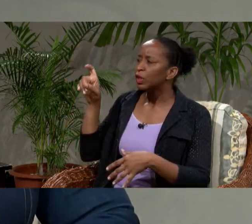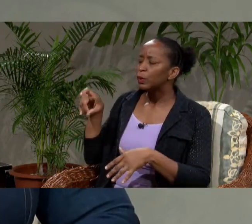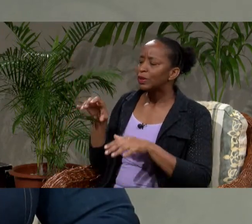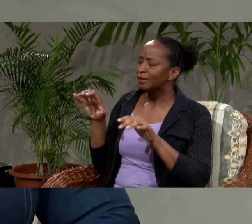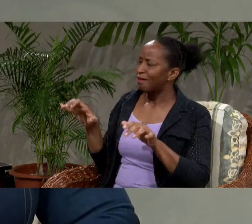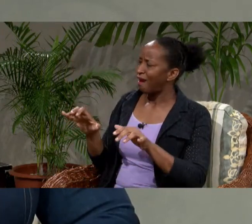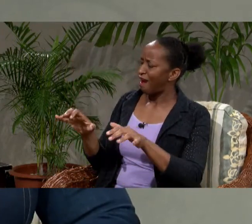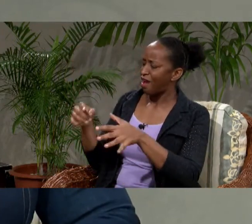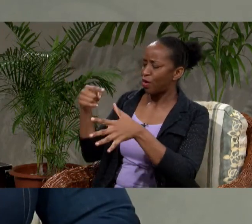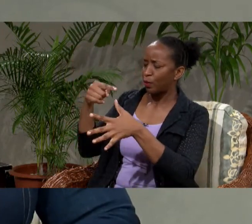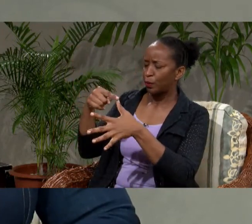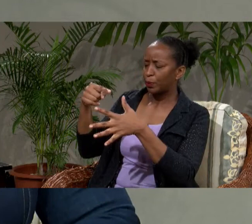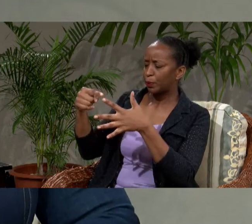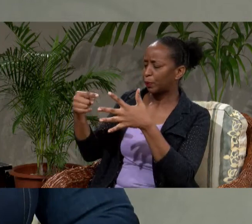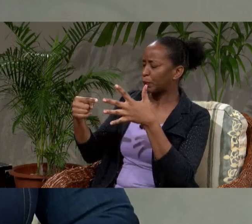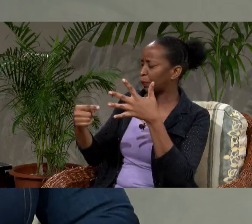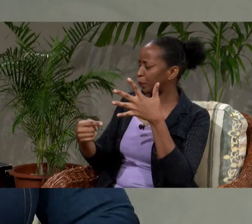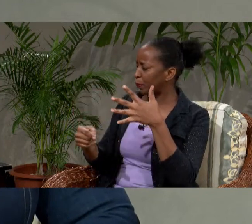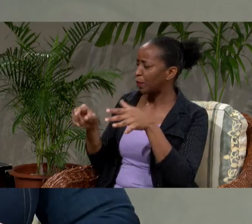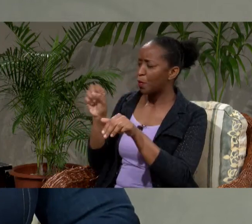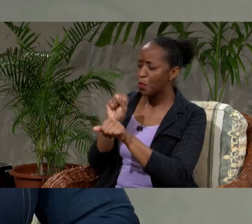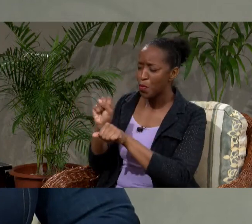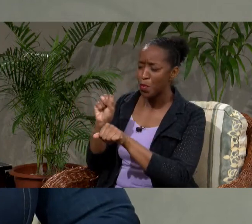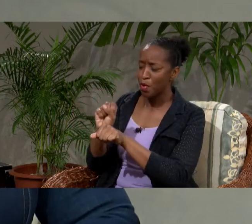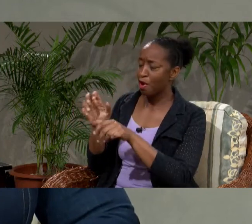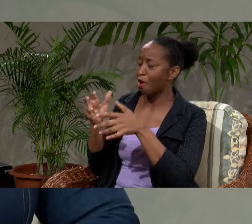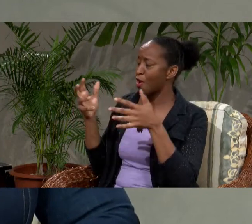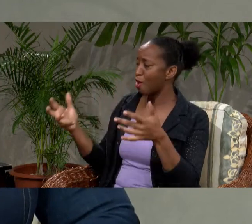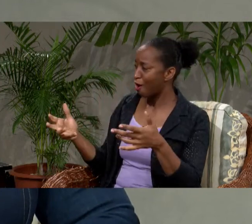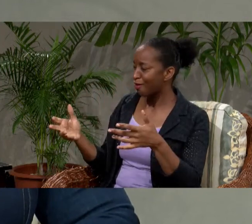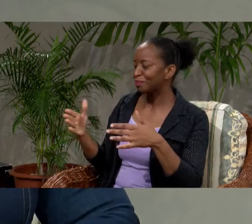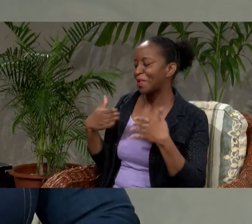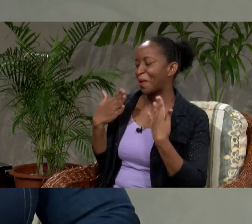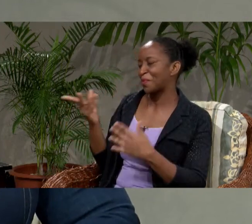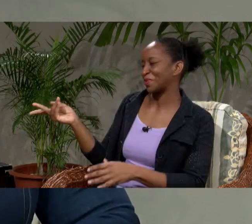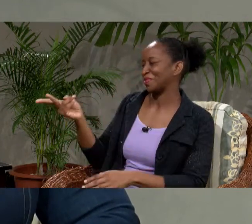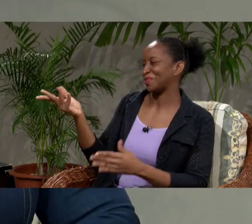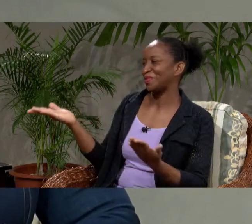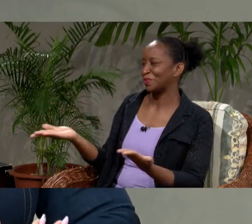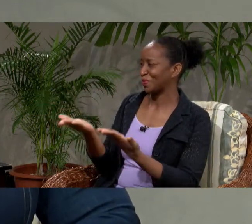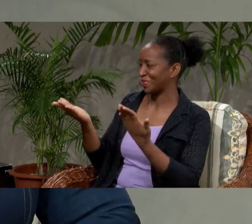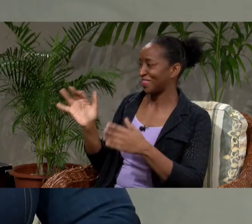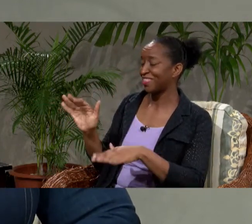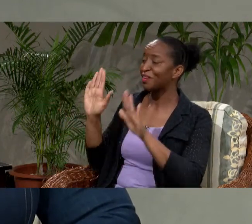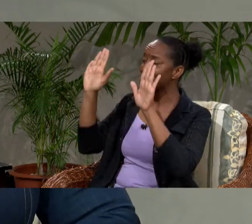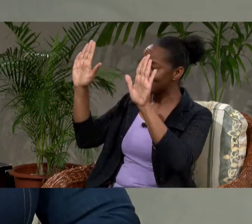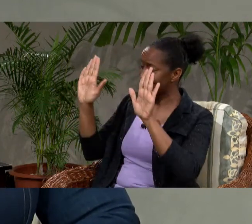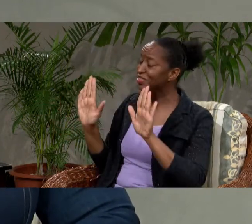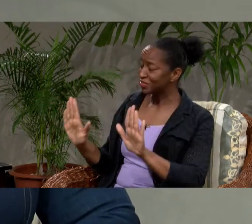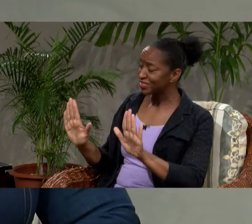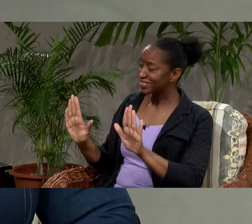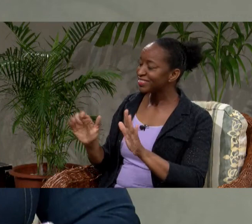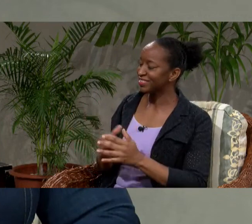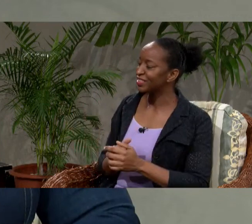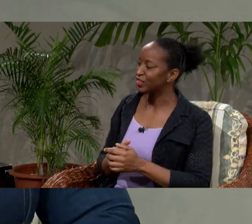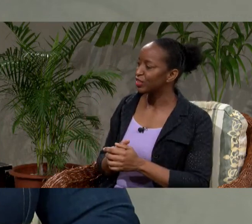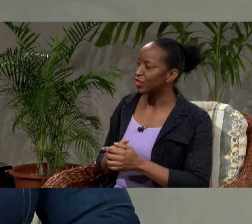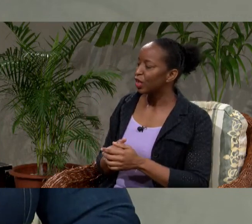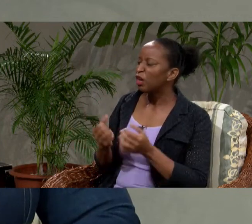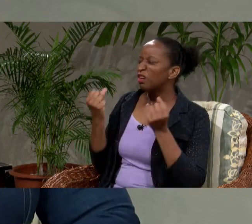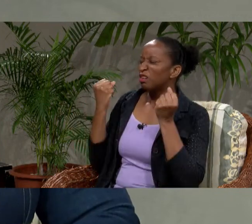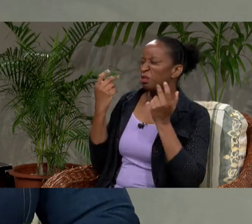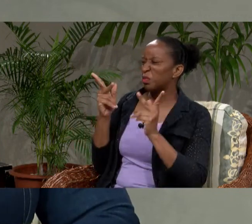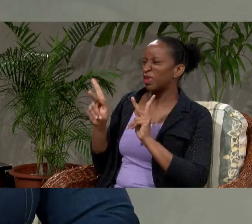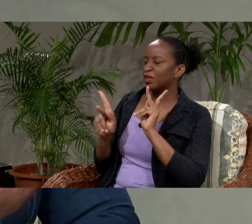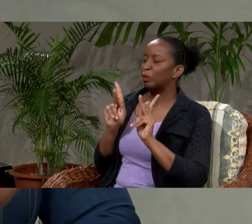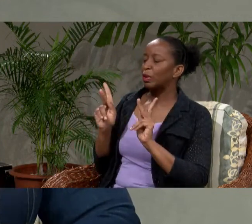and I'm happy that you ladies are here this morning. I think this is a wonderful way to start, because a lot of people, they stay